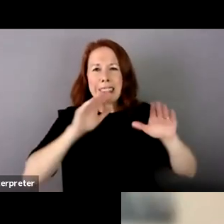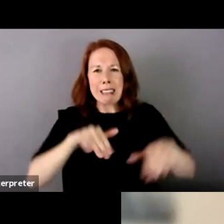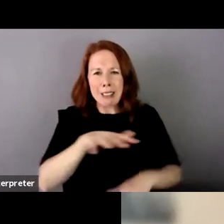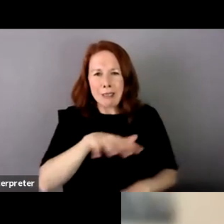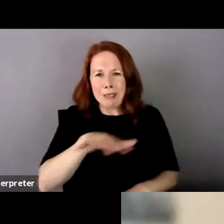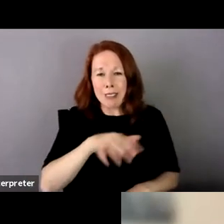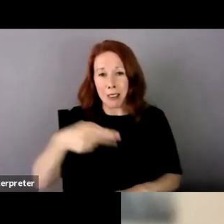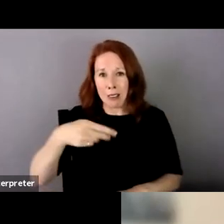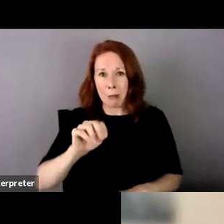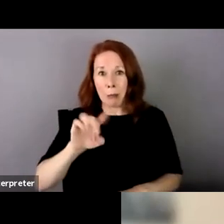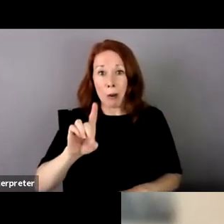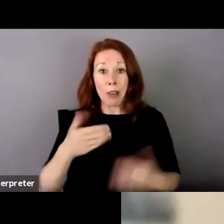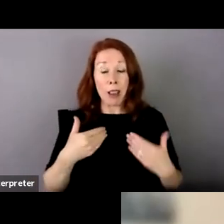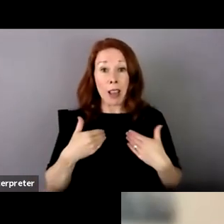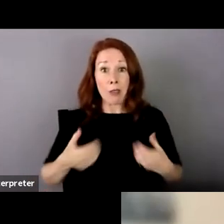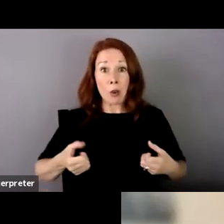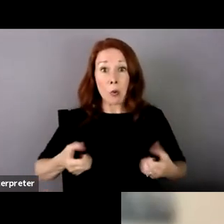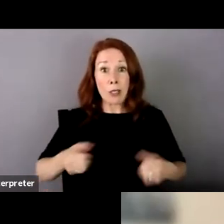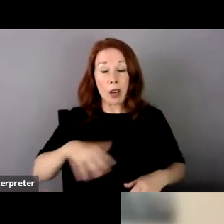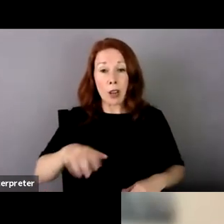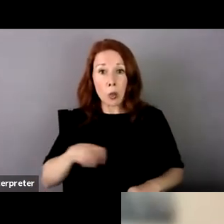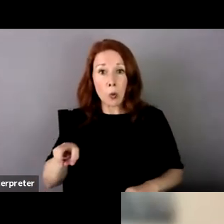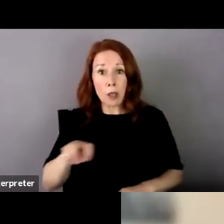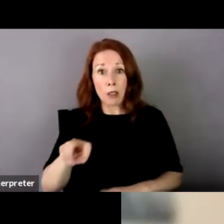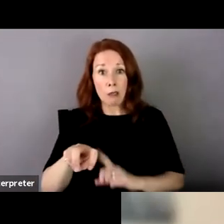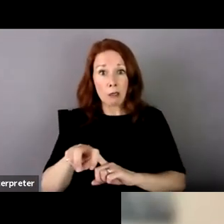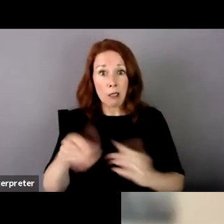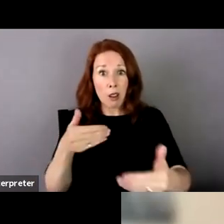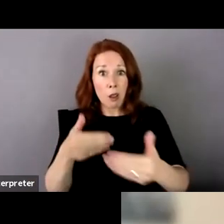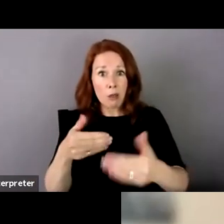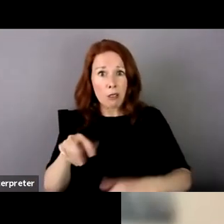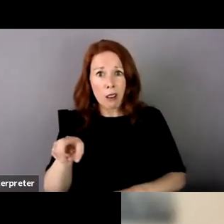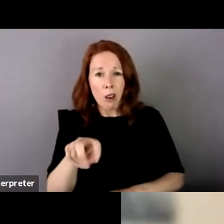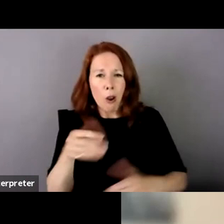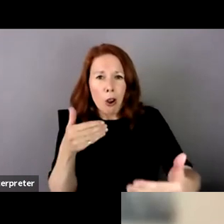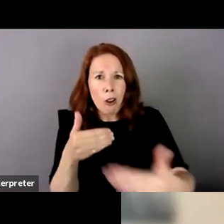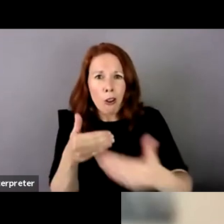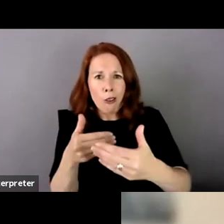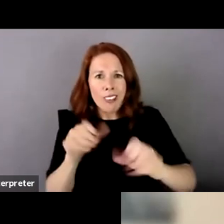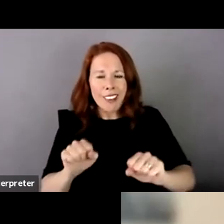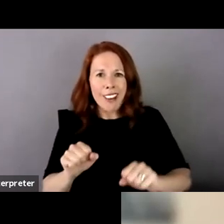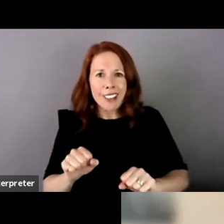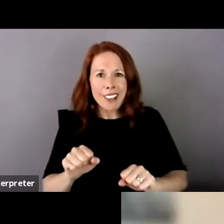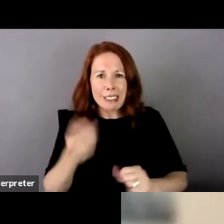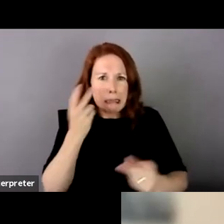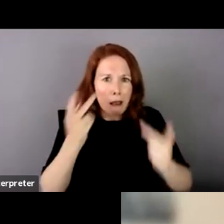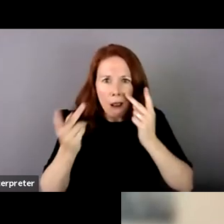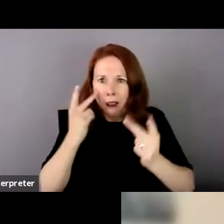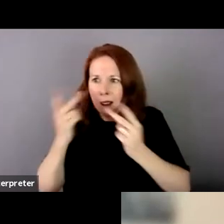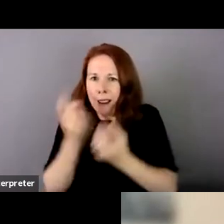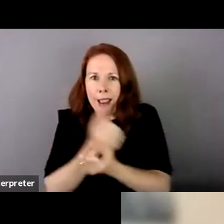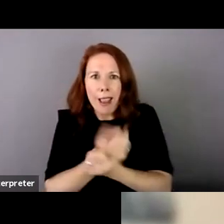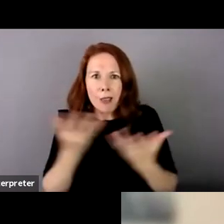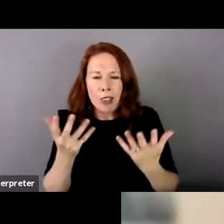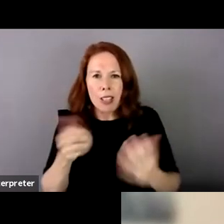area that's perfectly wheelchair sized, so you can wheel in and you can be really close to the exhibit and see everything, so